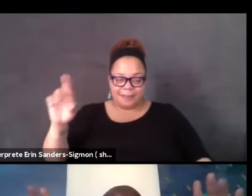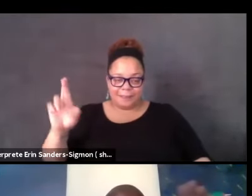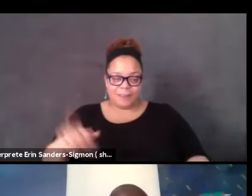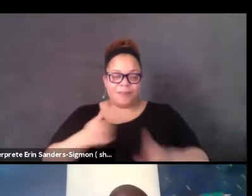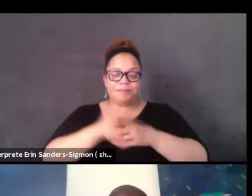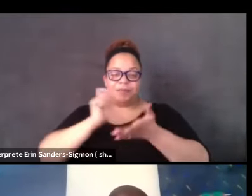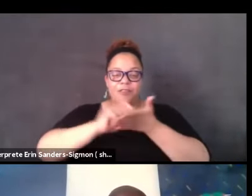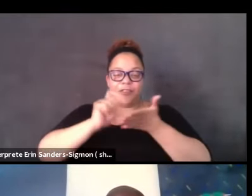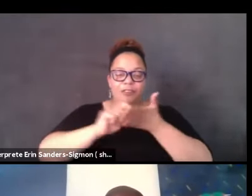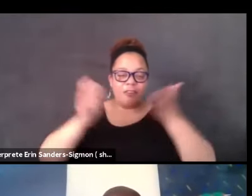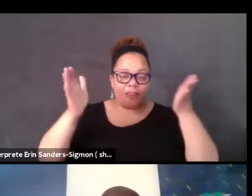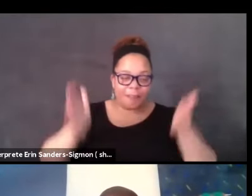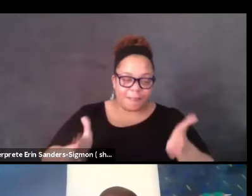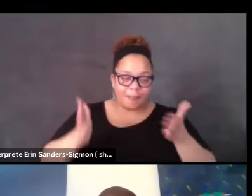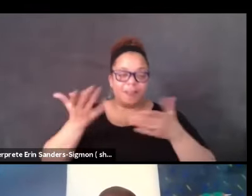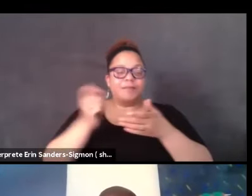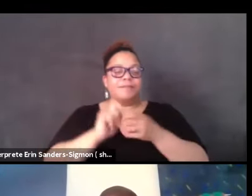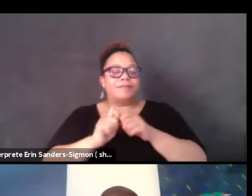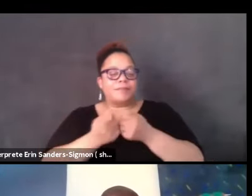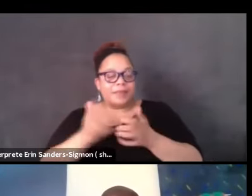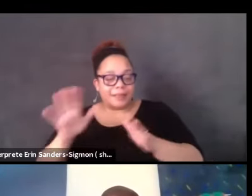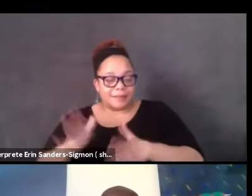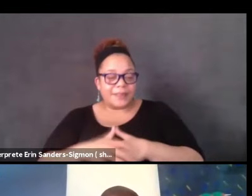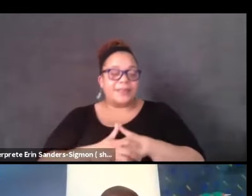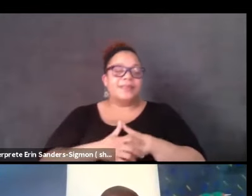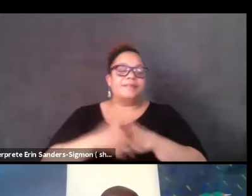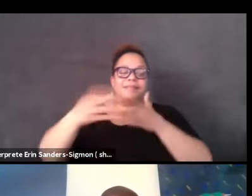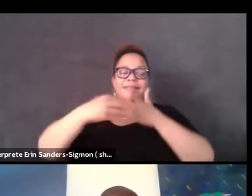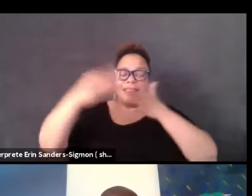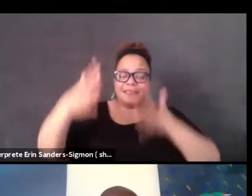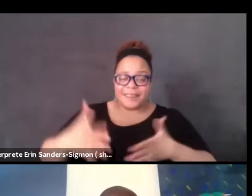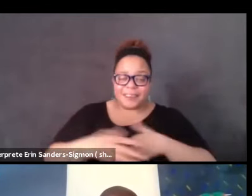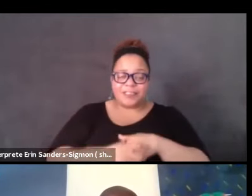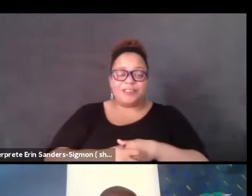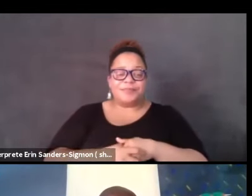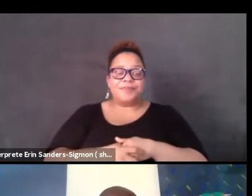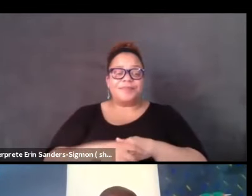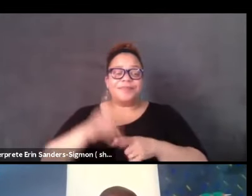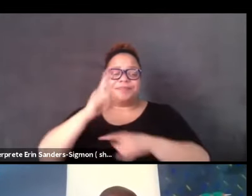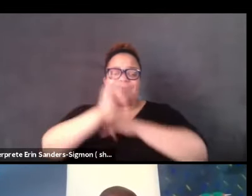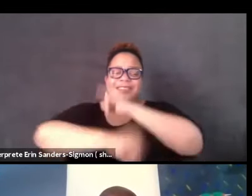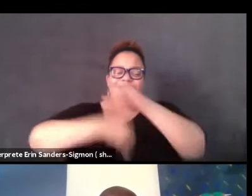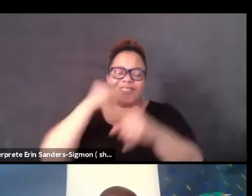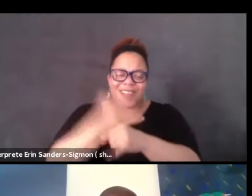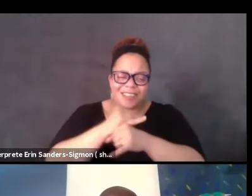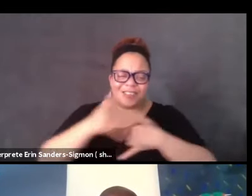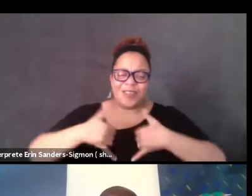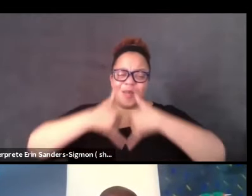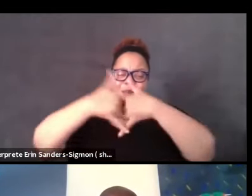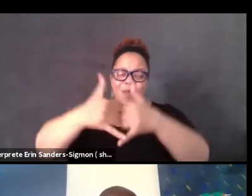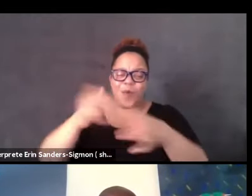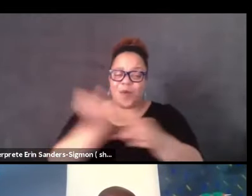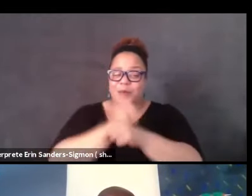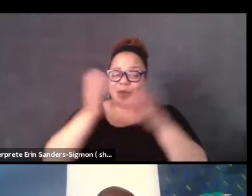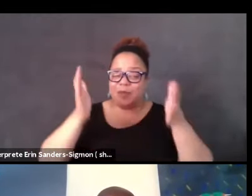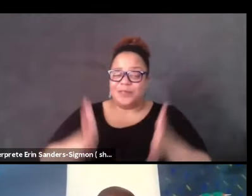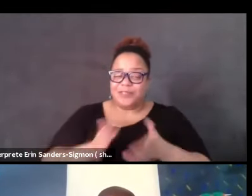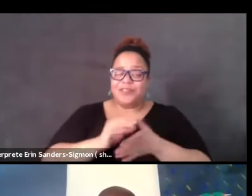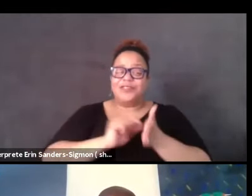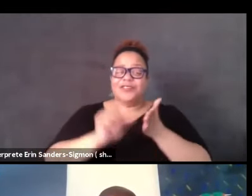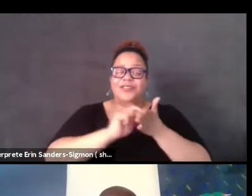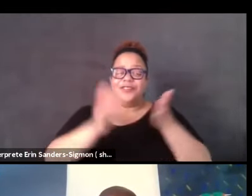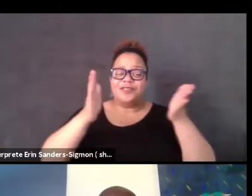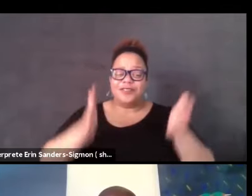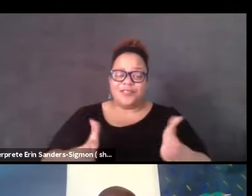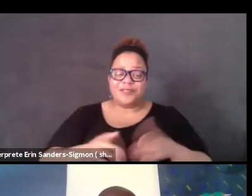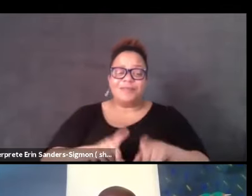She is a national and international award-winning writer, performer, published author, and the founder and radical executive officer of The Body